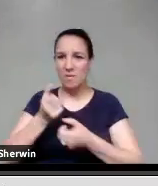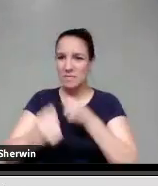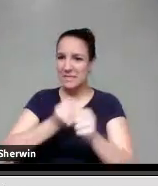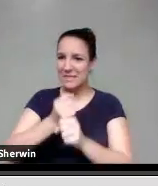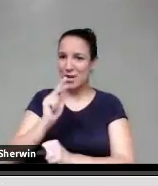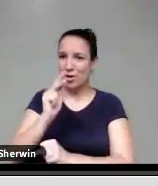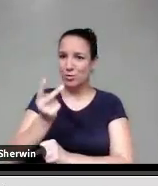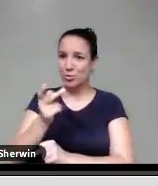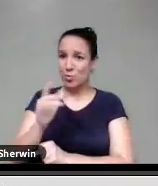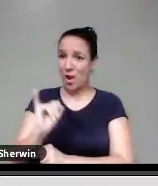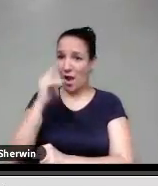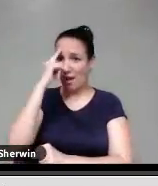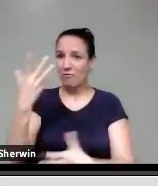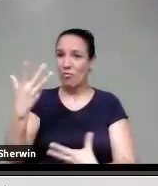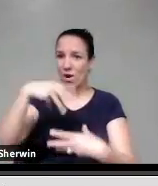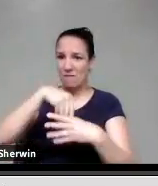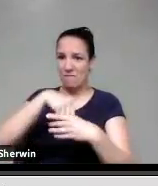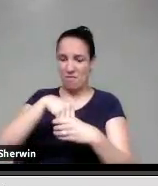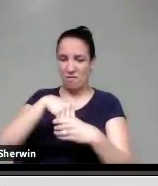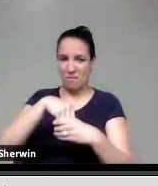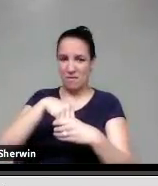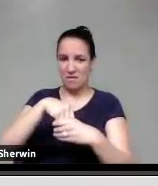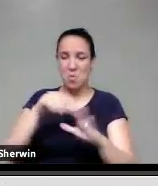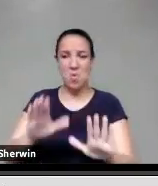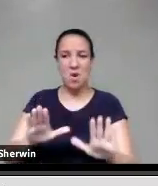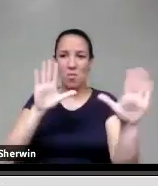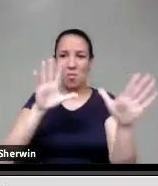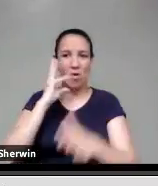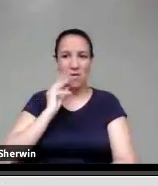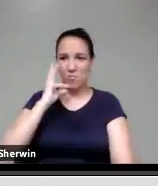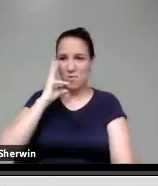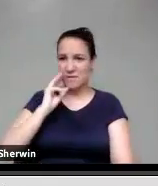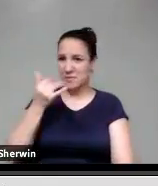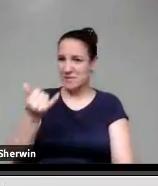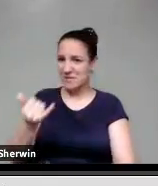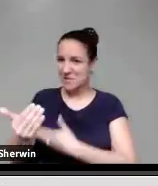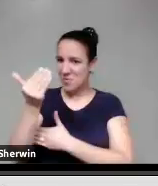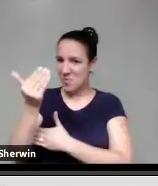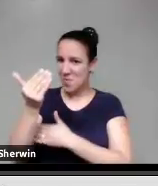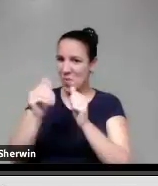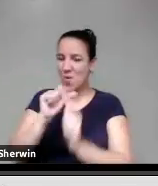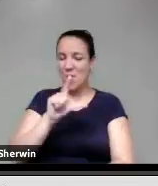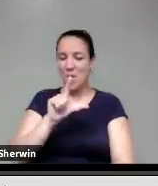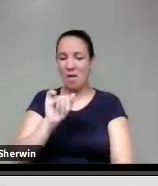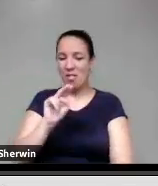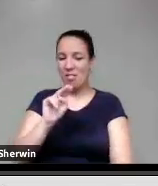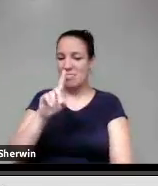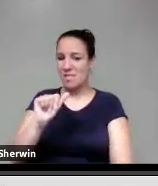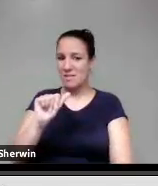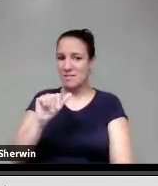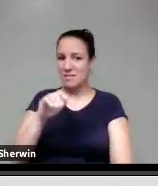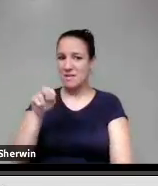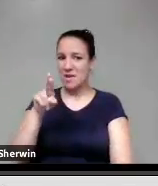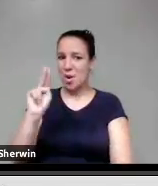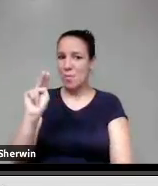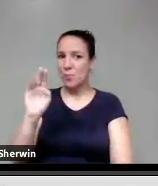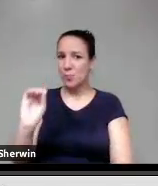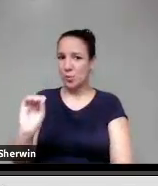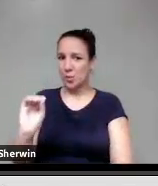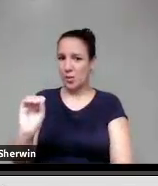Involving. We have a wonderful learning opportunity ready for you this morning with Linda Bruno. Linda has been developing